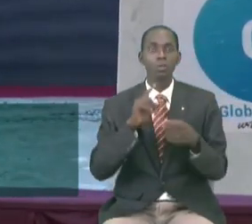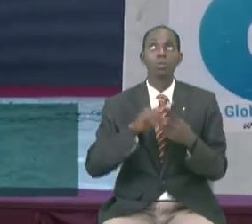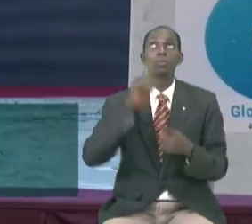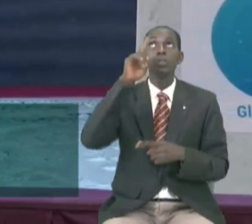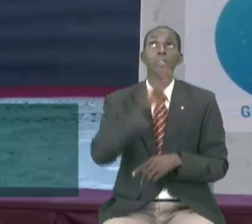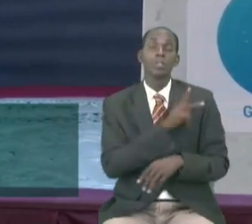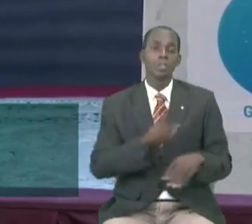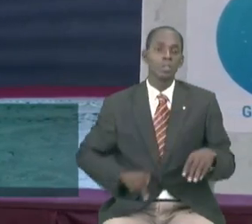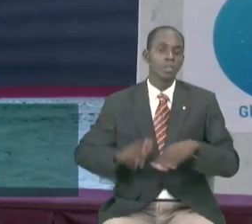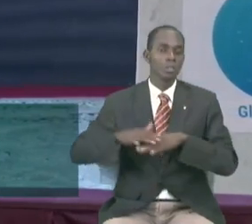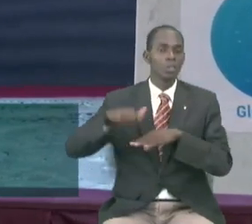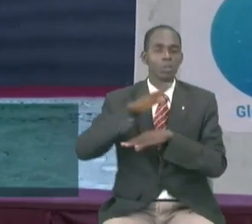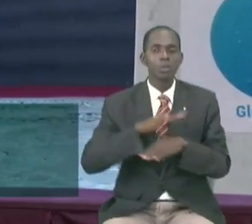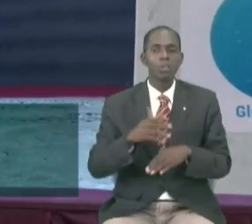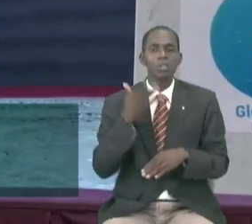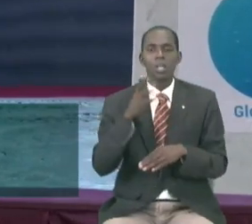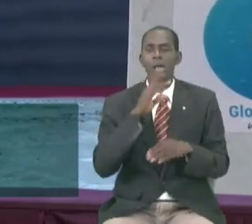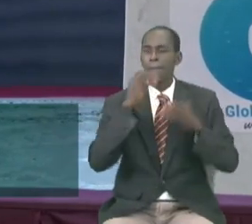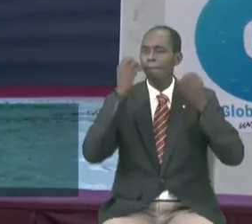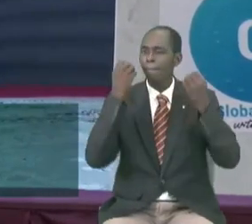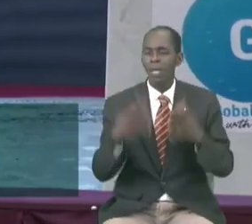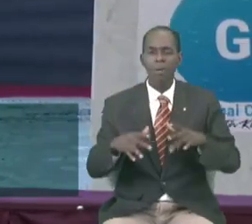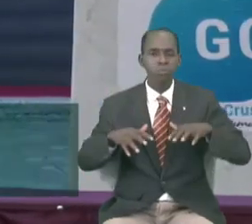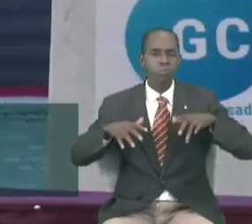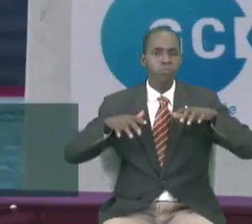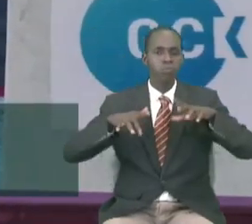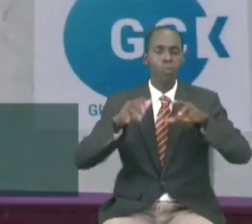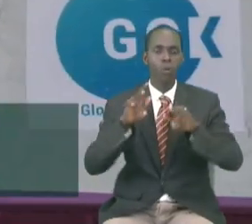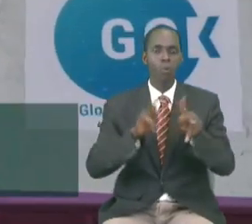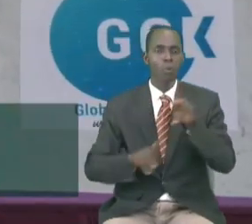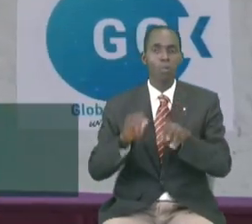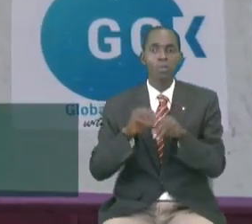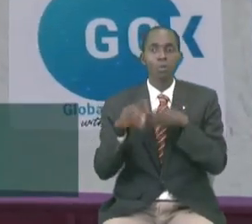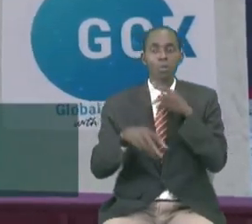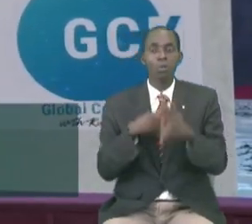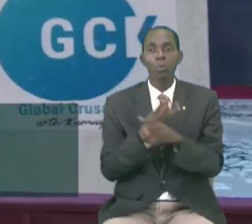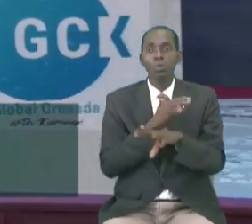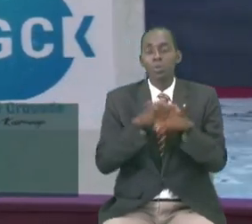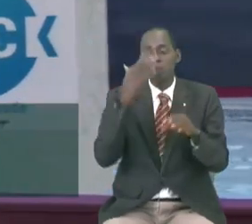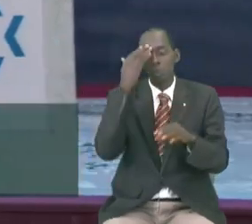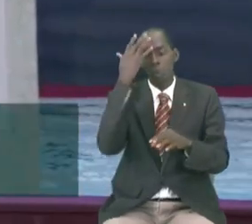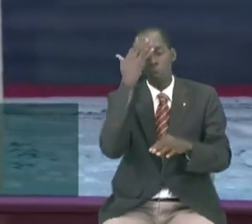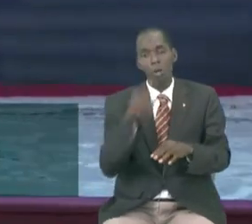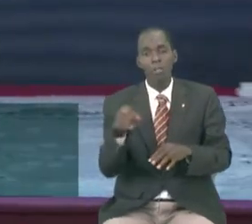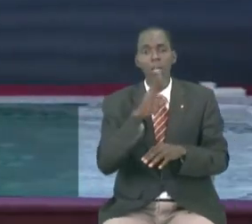are sailing, and they are running, and they are going everywhere, and they cannot tell where they are going, why they are going,